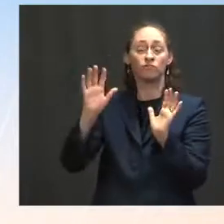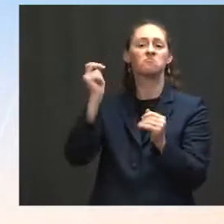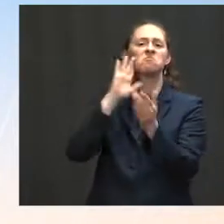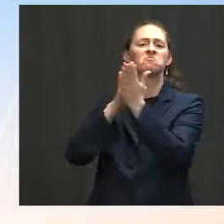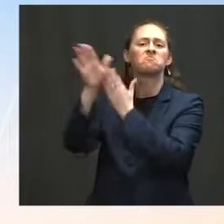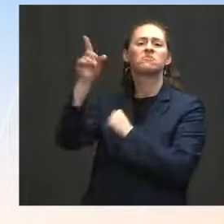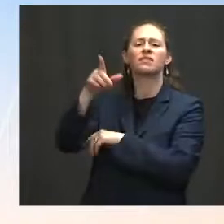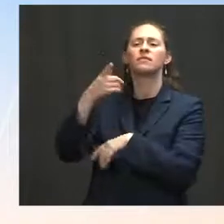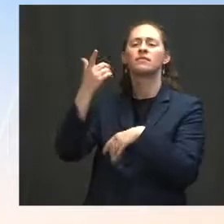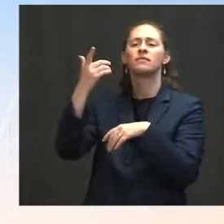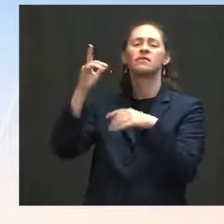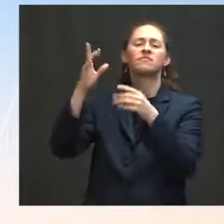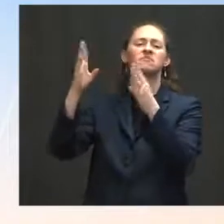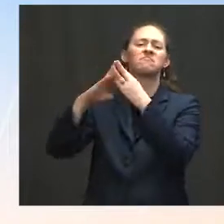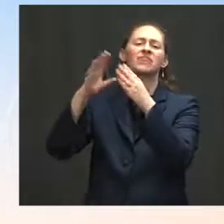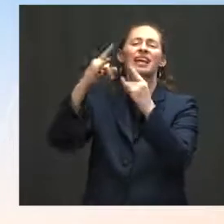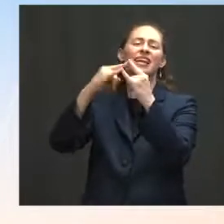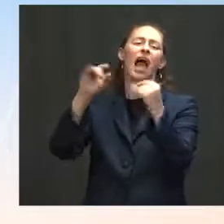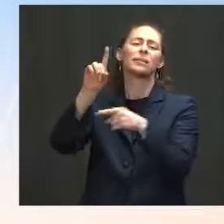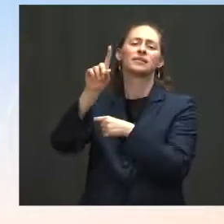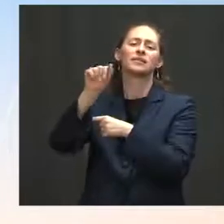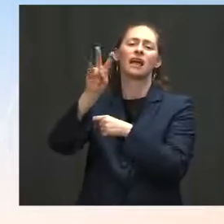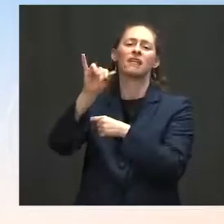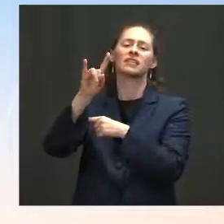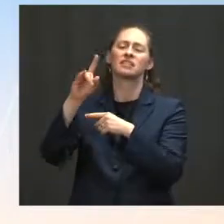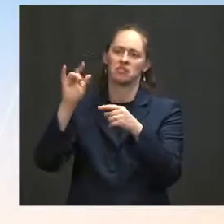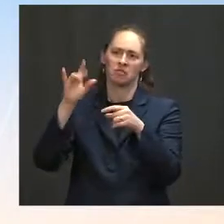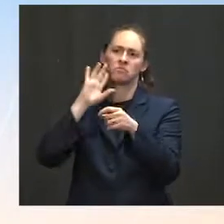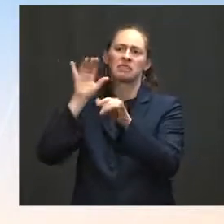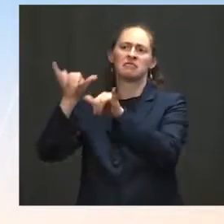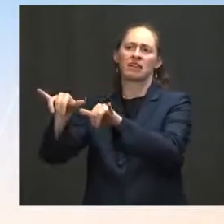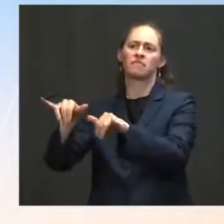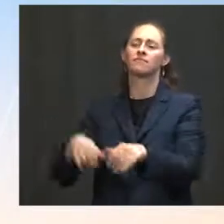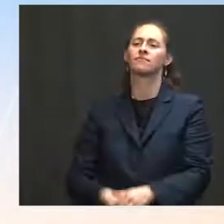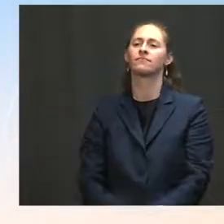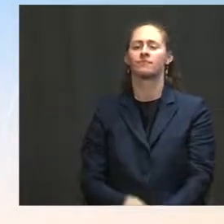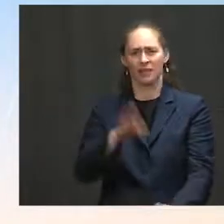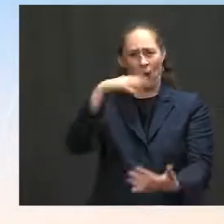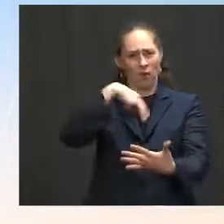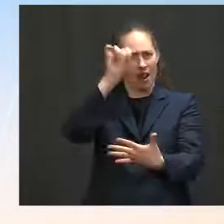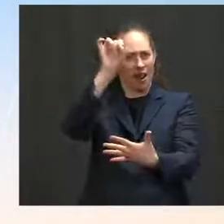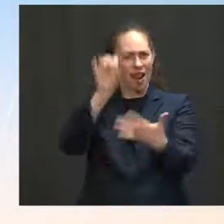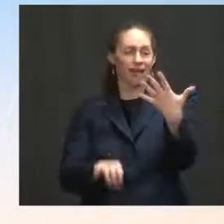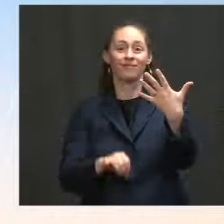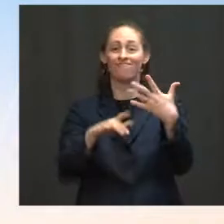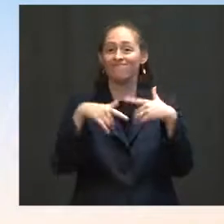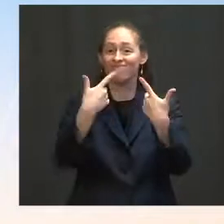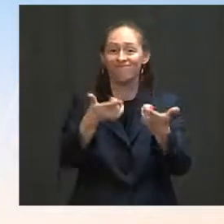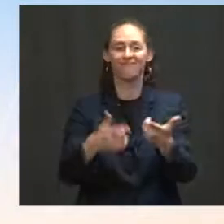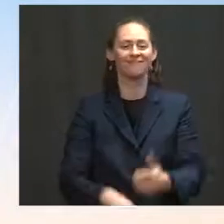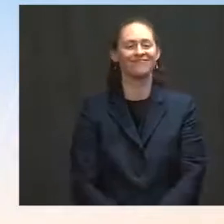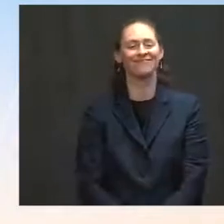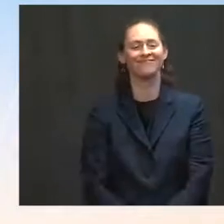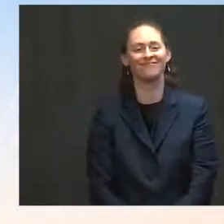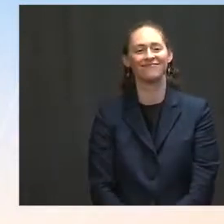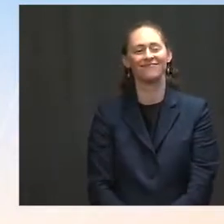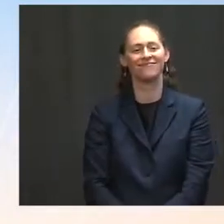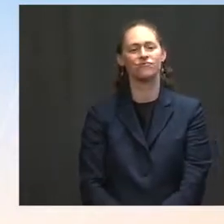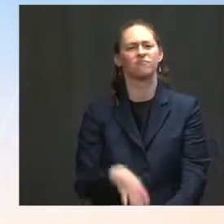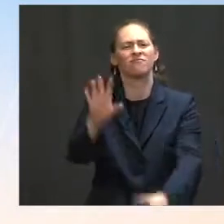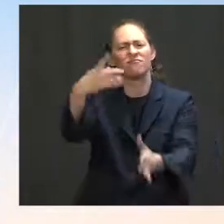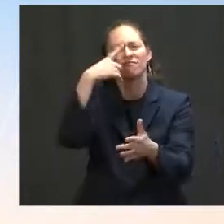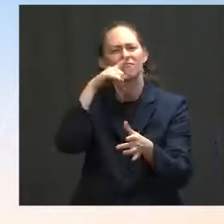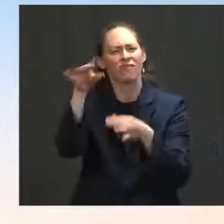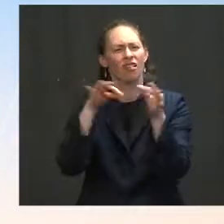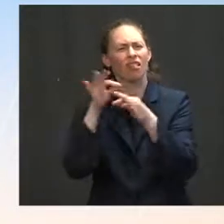lot of information. Hopefully, go ahead. And we have new information about a call with President Putin. Can you tell us more about what prompted this? Was